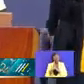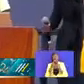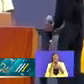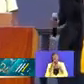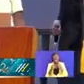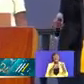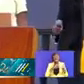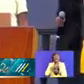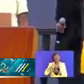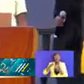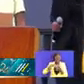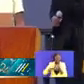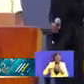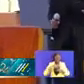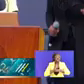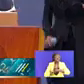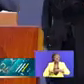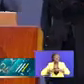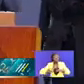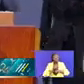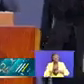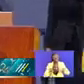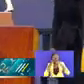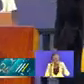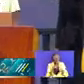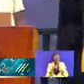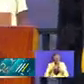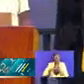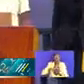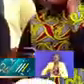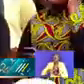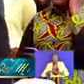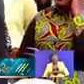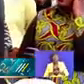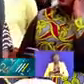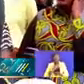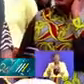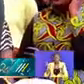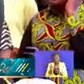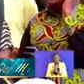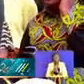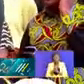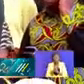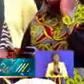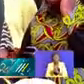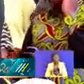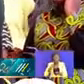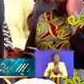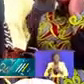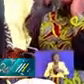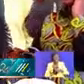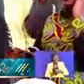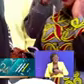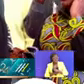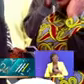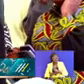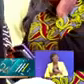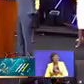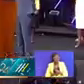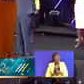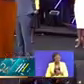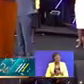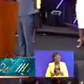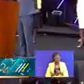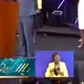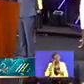declare this time we will not be intercepted this time we will not be intercepted somebody